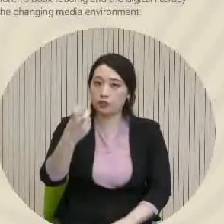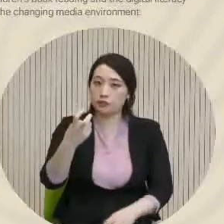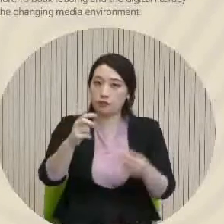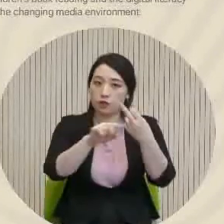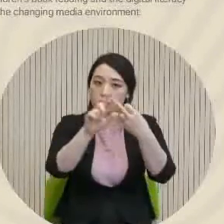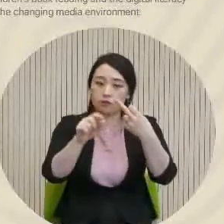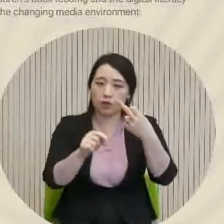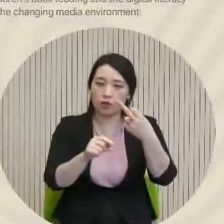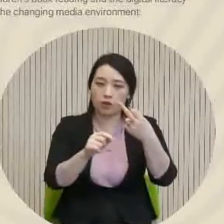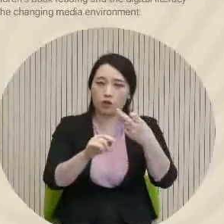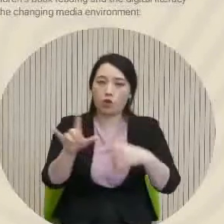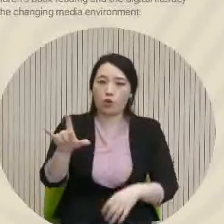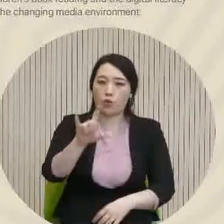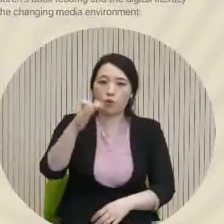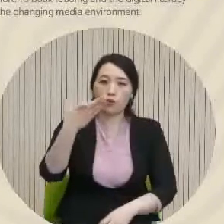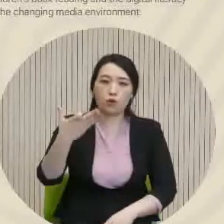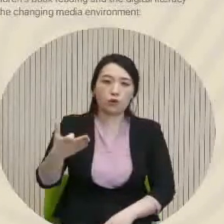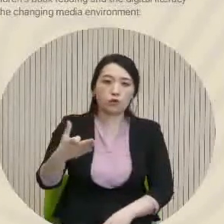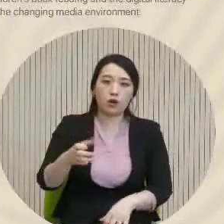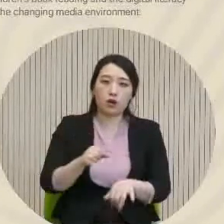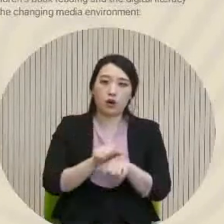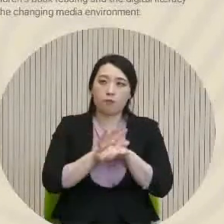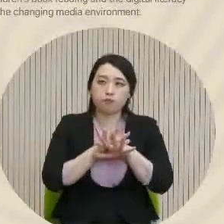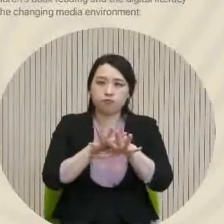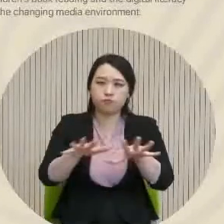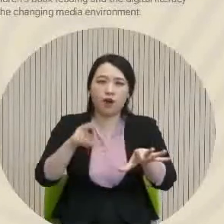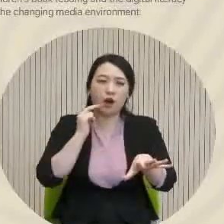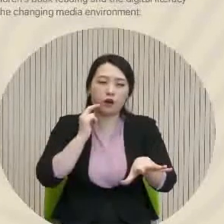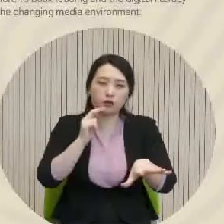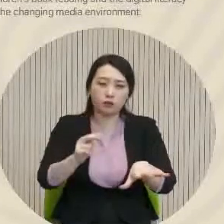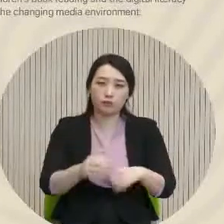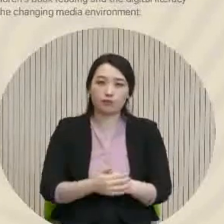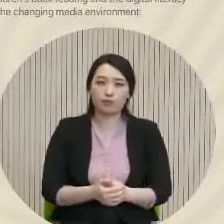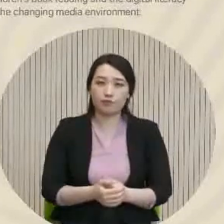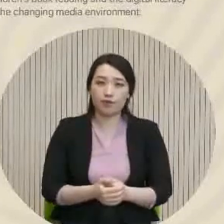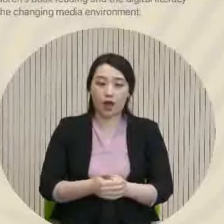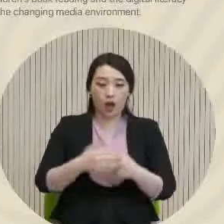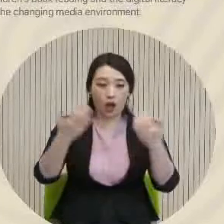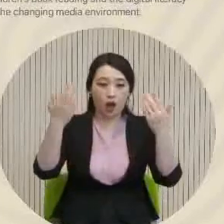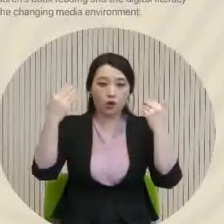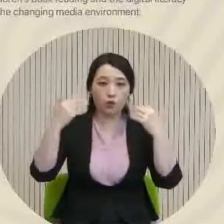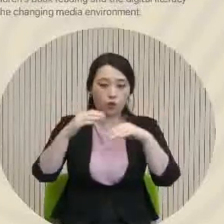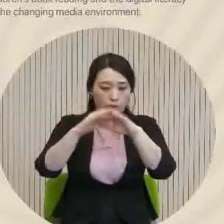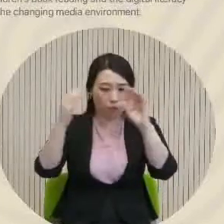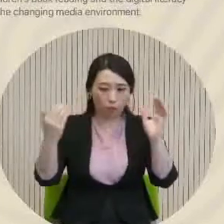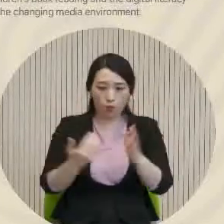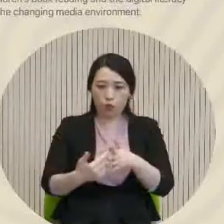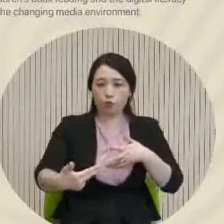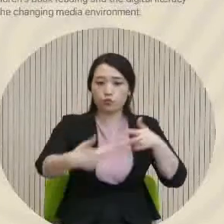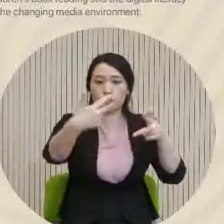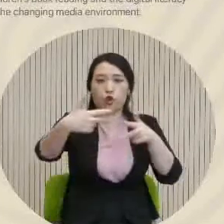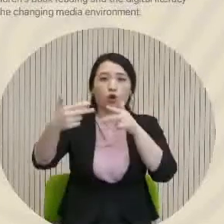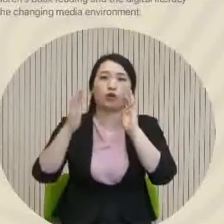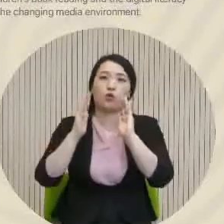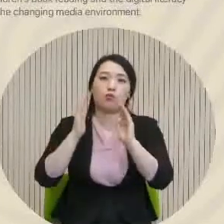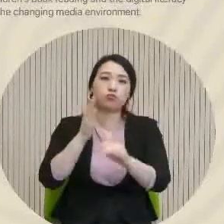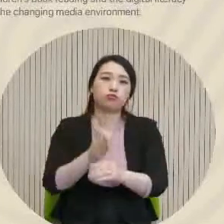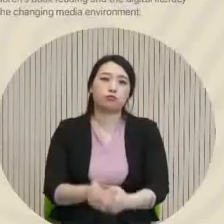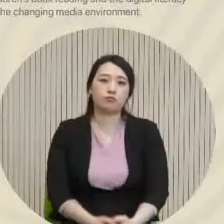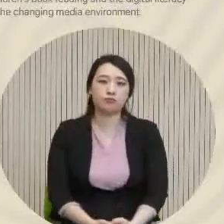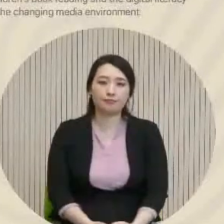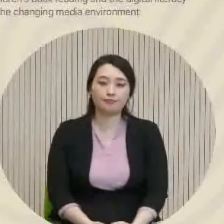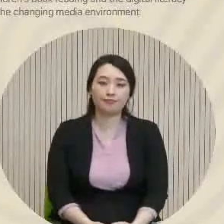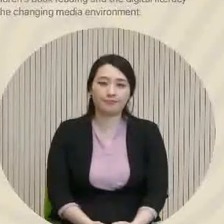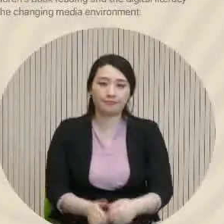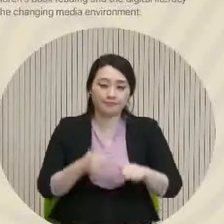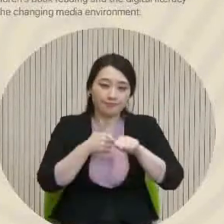as of the December of the 2020, COVID-19 situations got worsened. So the students couldn't go to the schools,